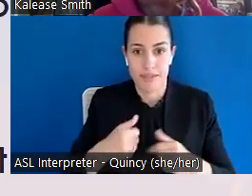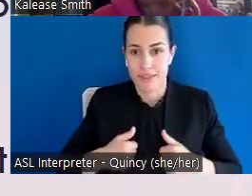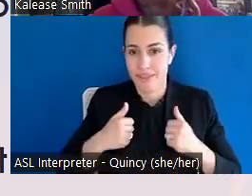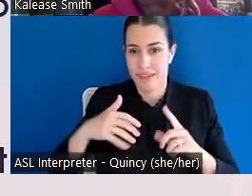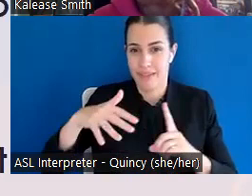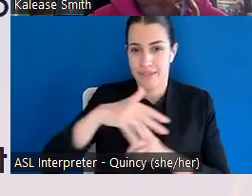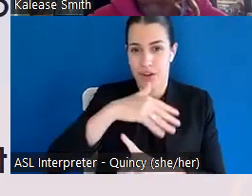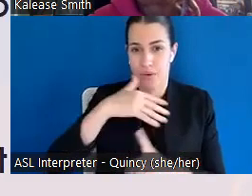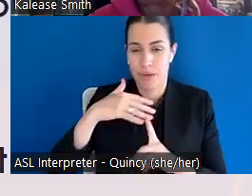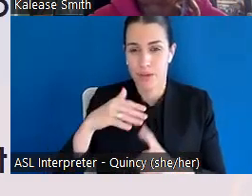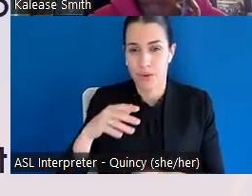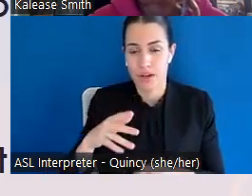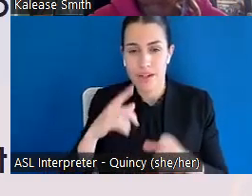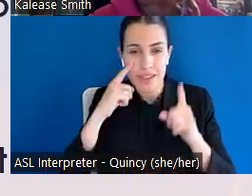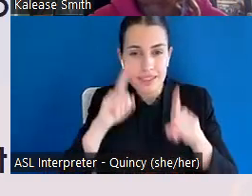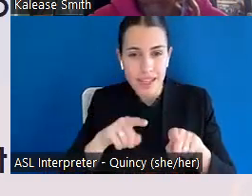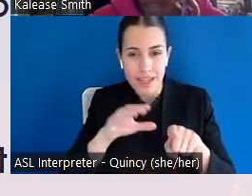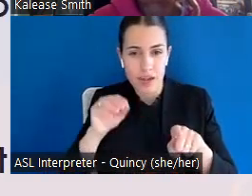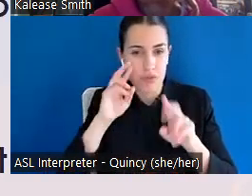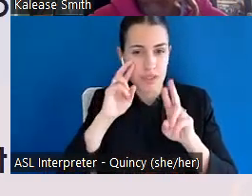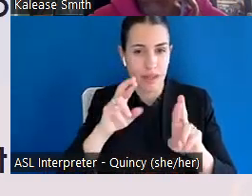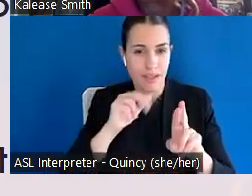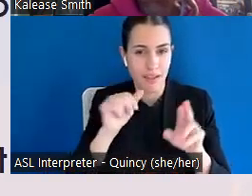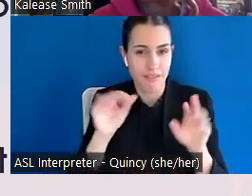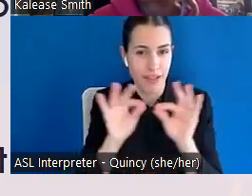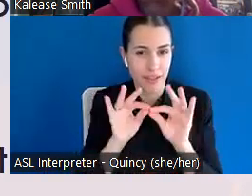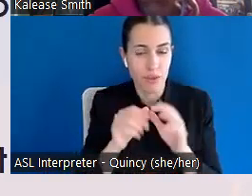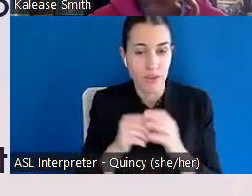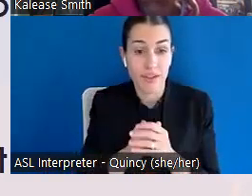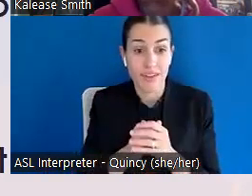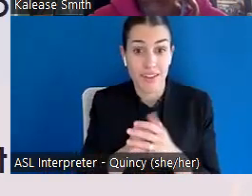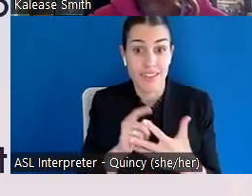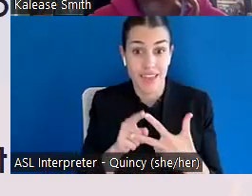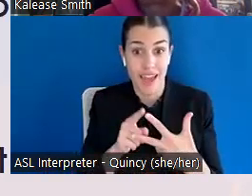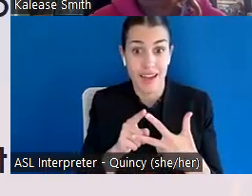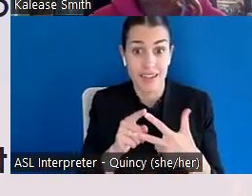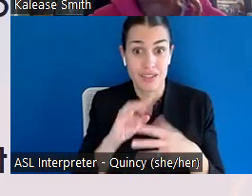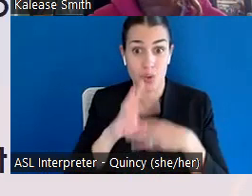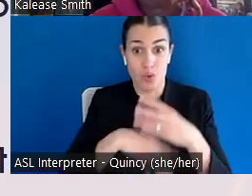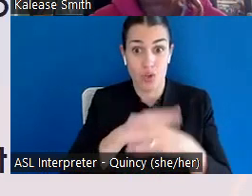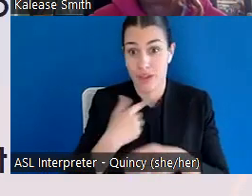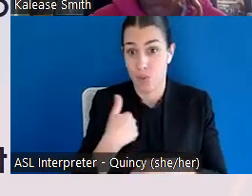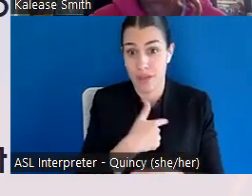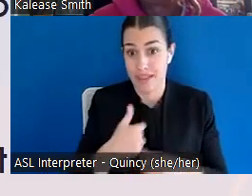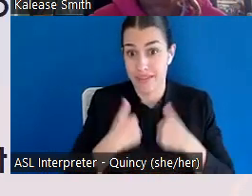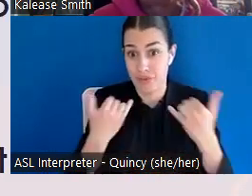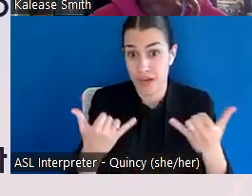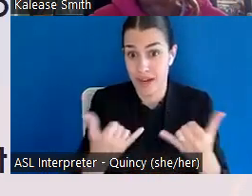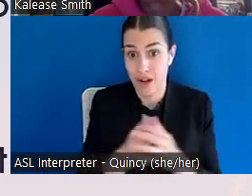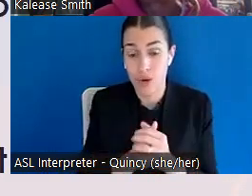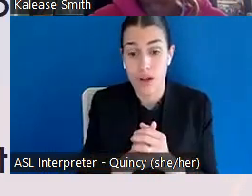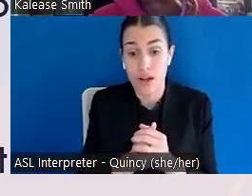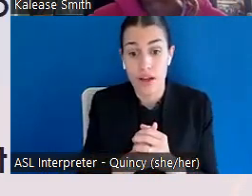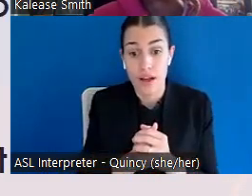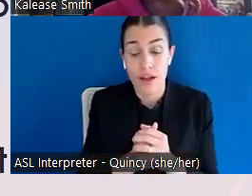environment where consent and respect is not valued? And honestly, I think that is the world that we live in right now for the most part, right? And so we have to